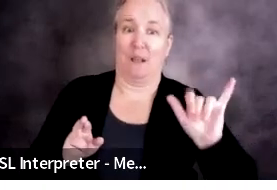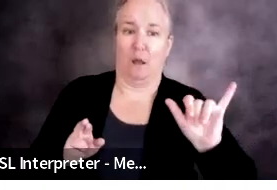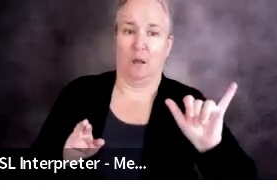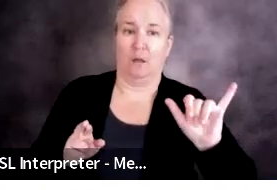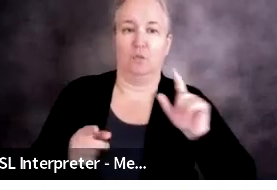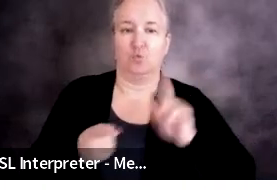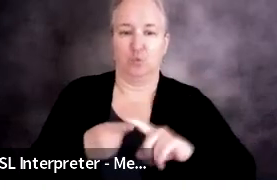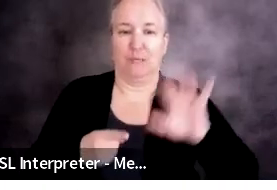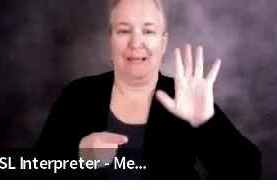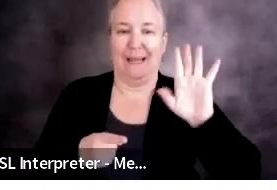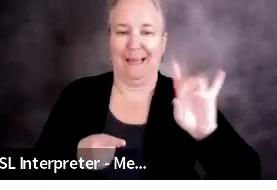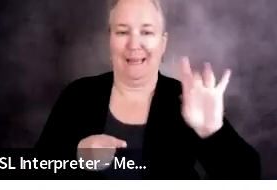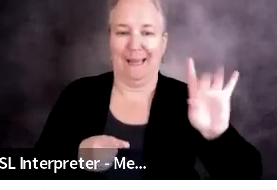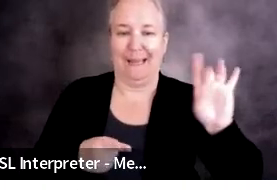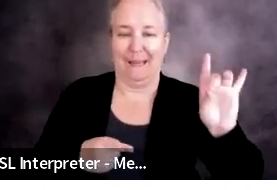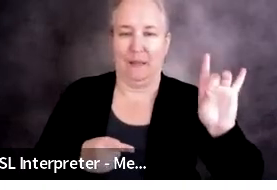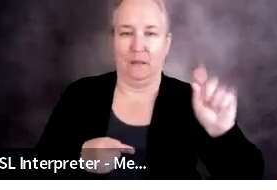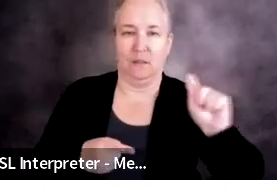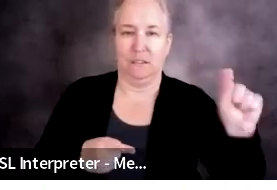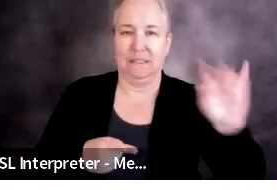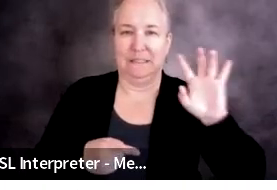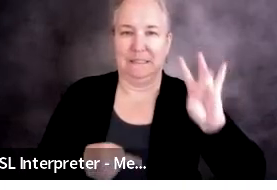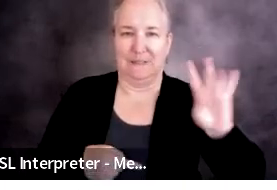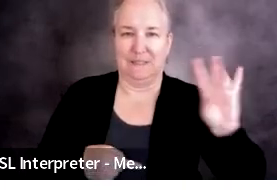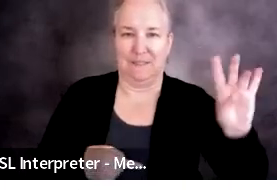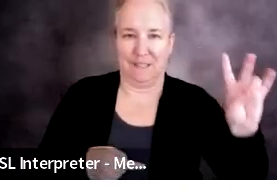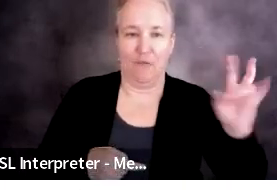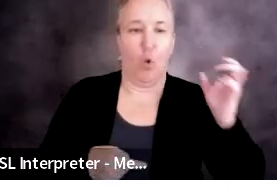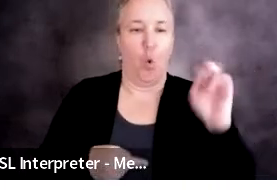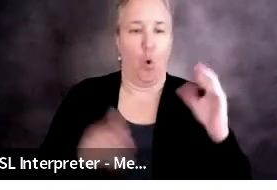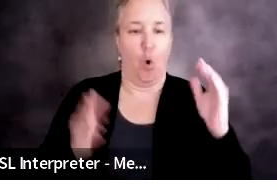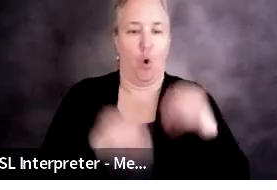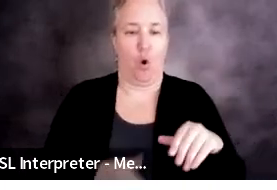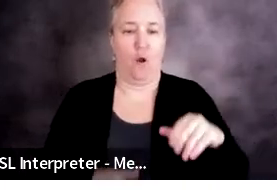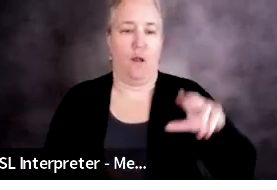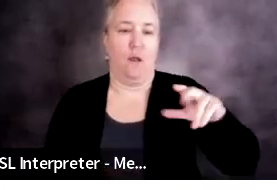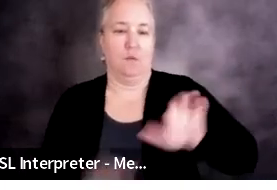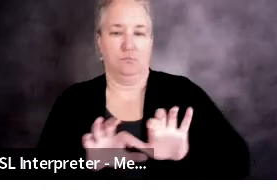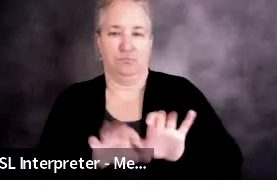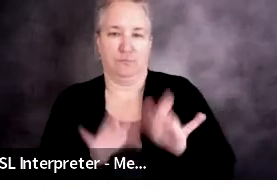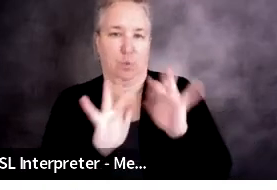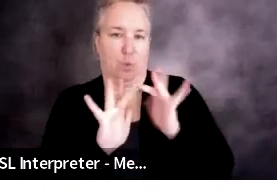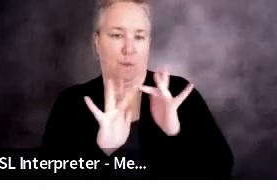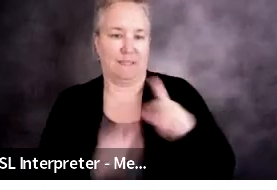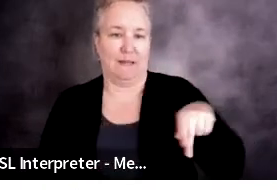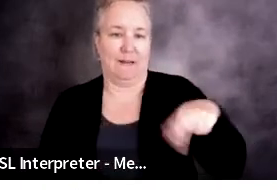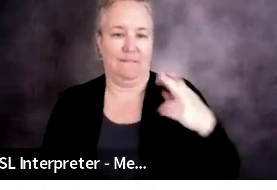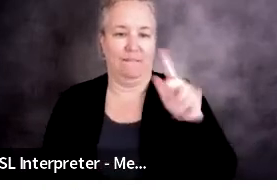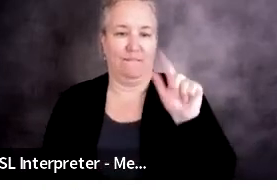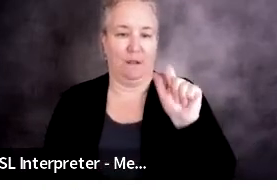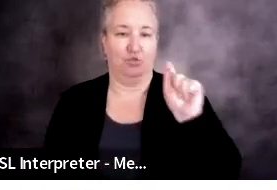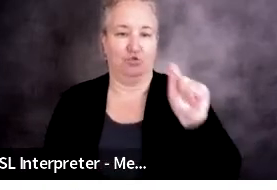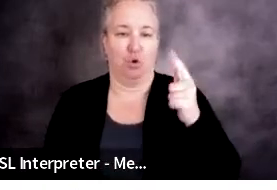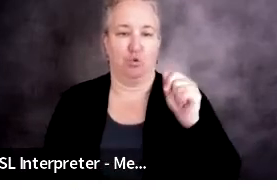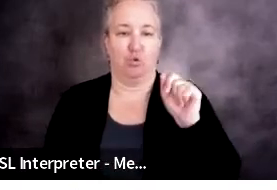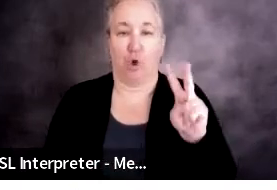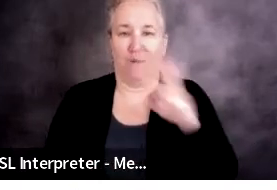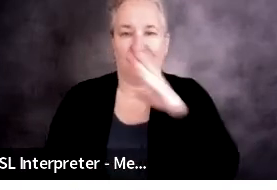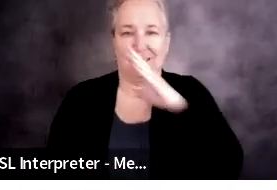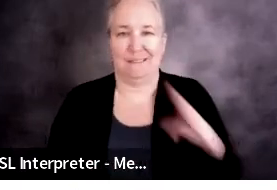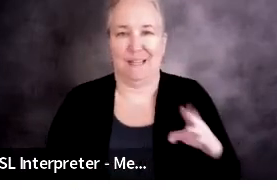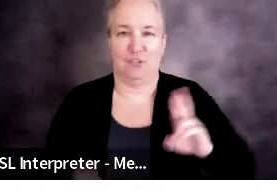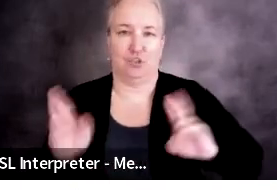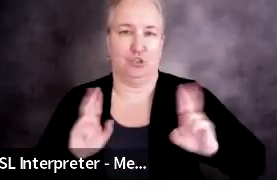888-777 or visit phila.gov/ready. So we thank you all for